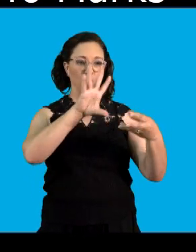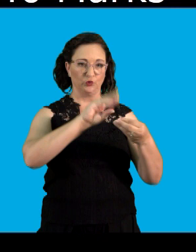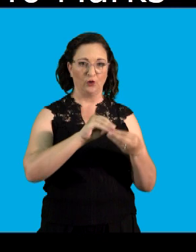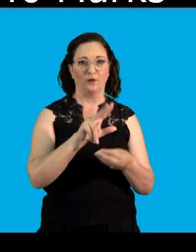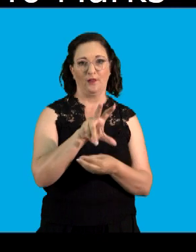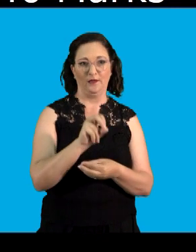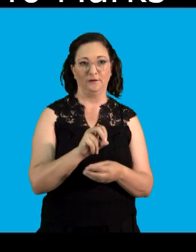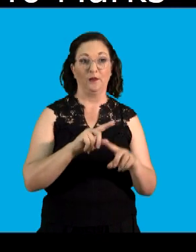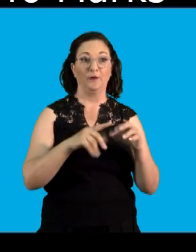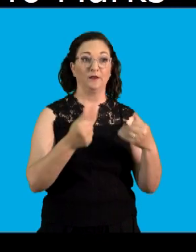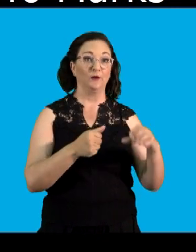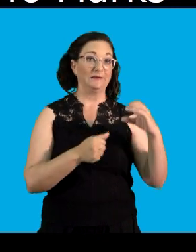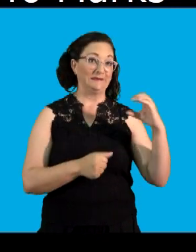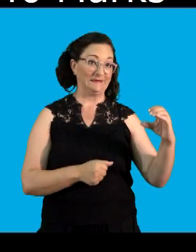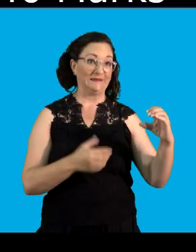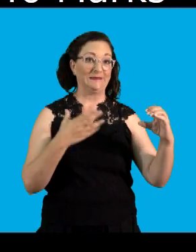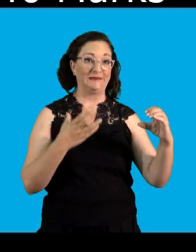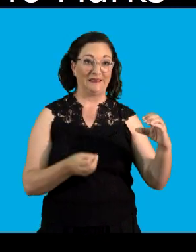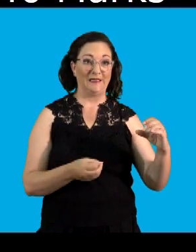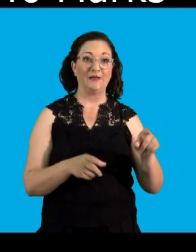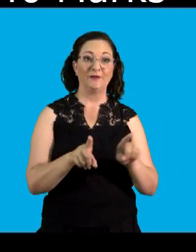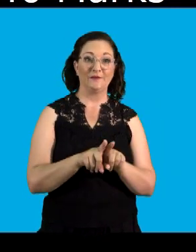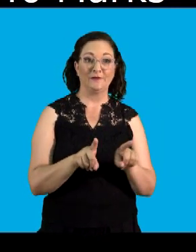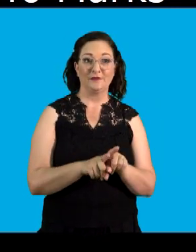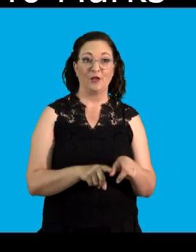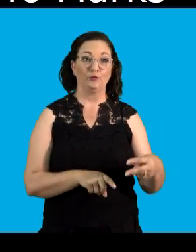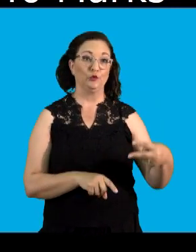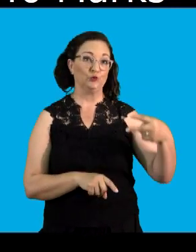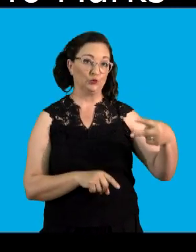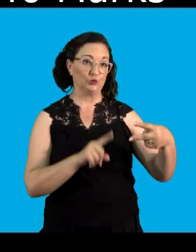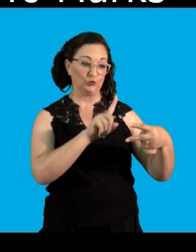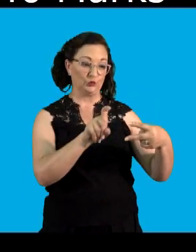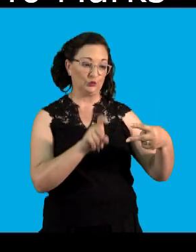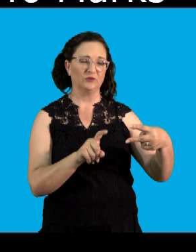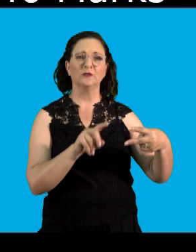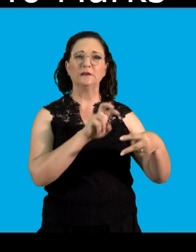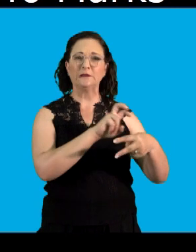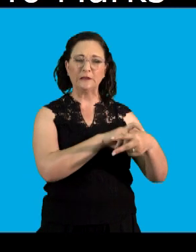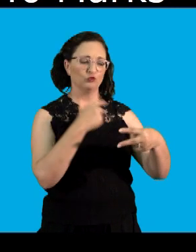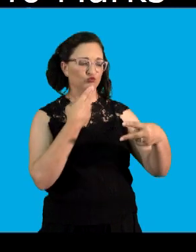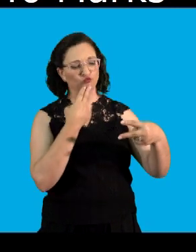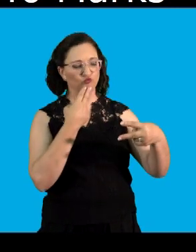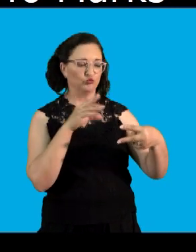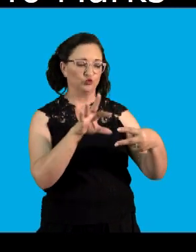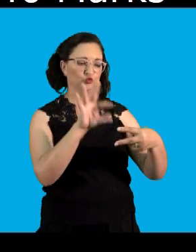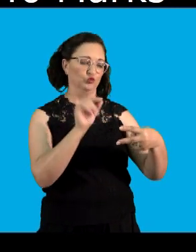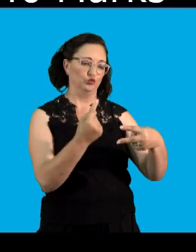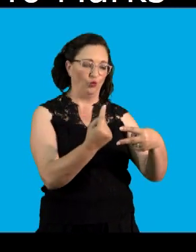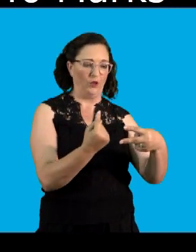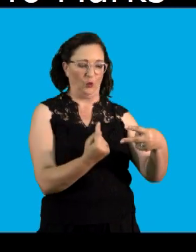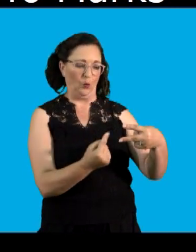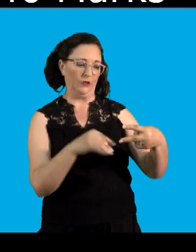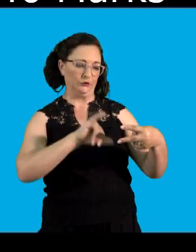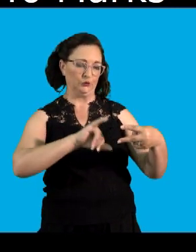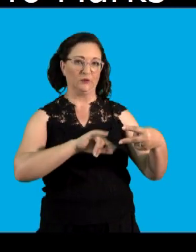essay questions, but you answer any 1. So here it's 1, and then it's 40 marks